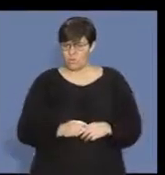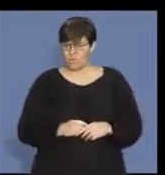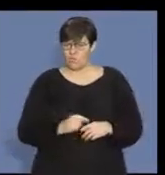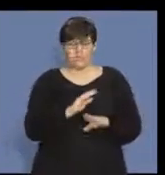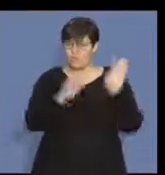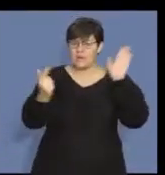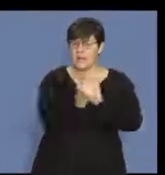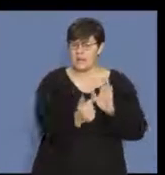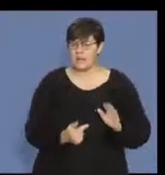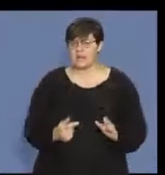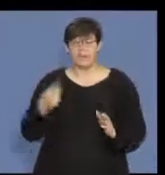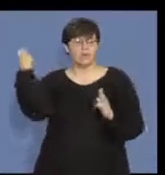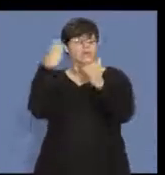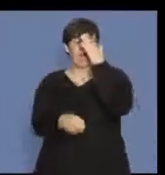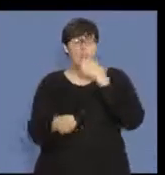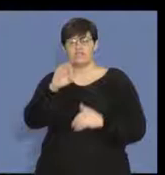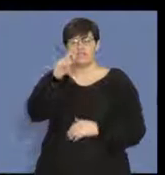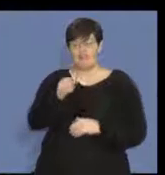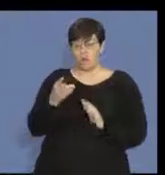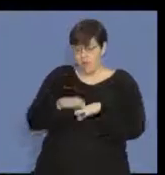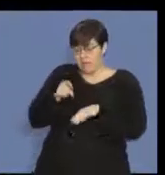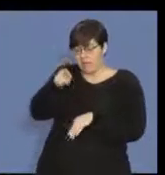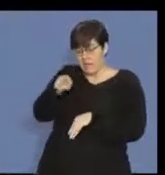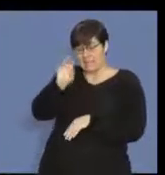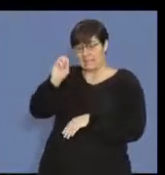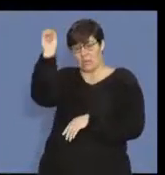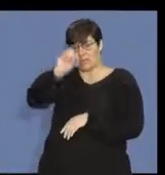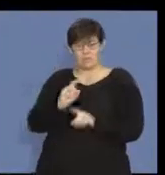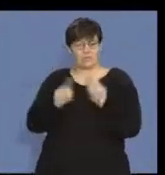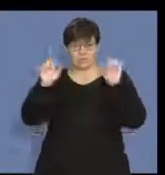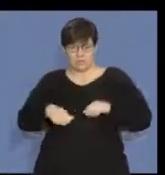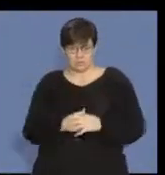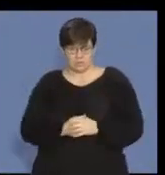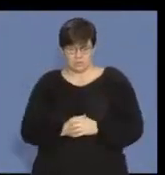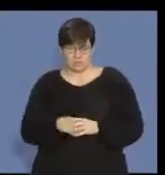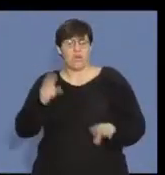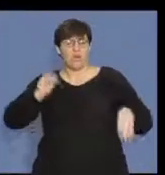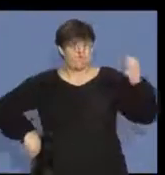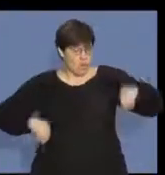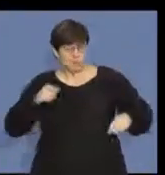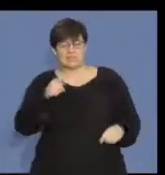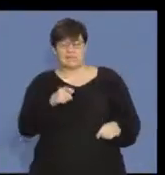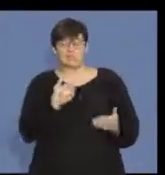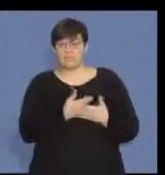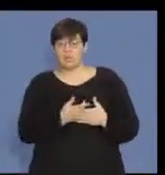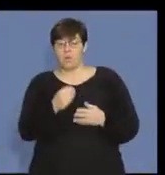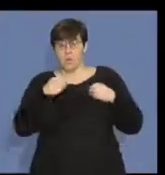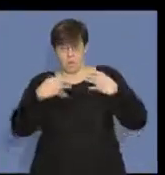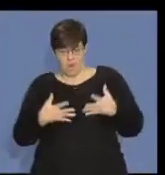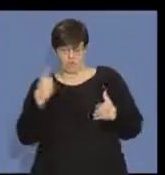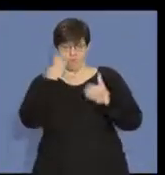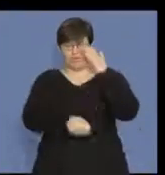and unethical to charge VAT on zero-rated items. This is fraud, and the owner can be